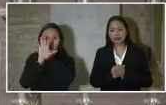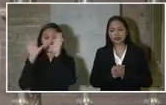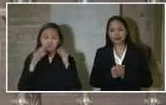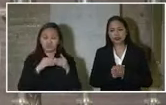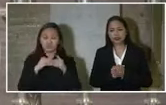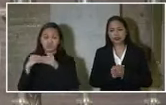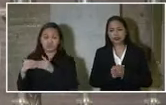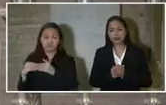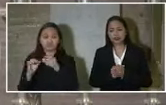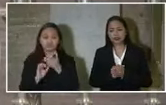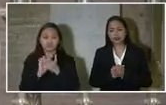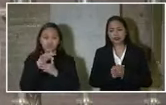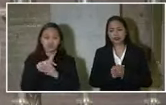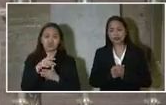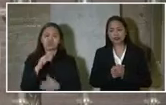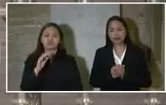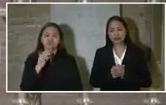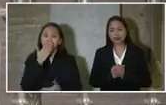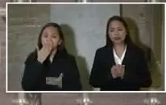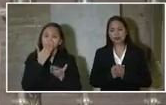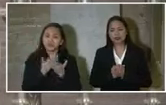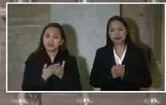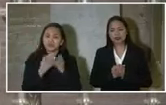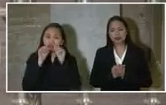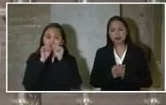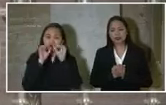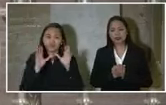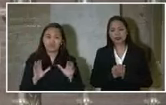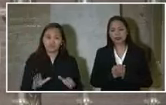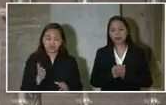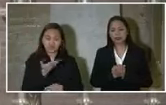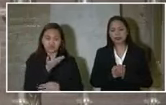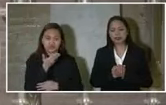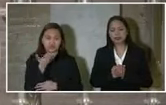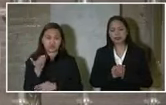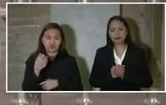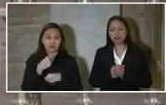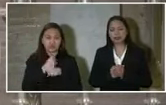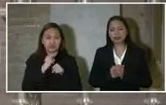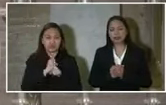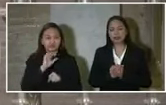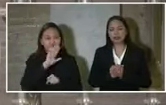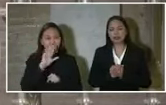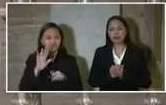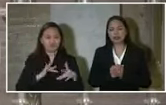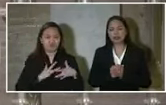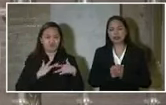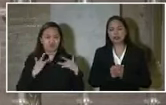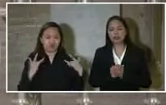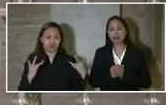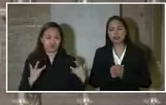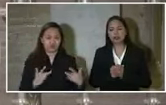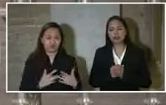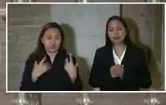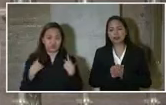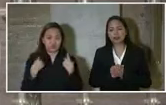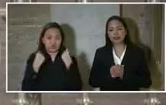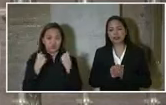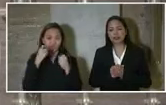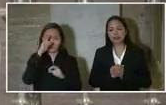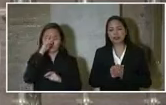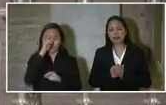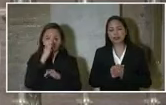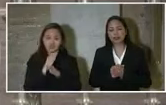in kindness his blessing upon you and make your hearts firm in